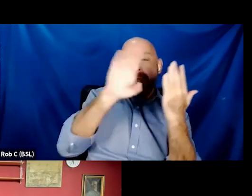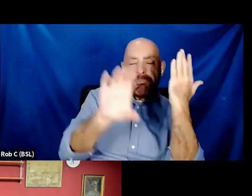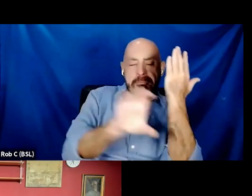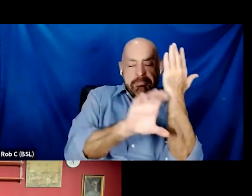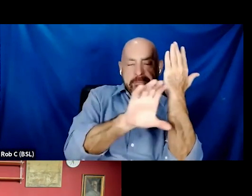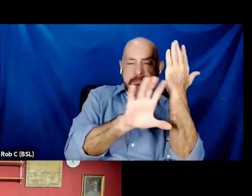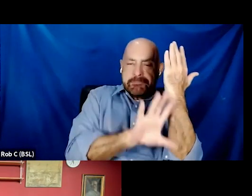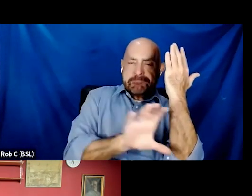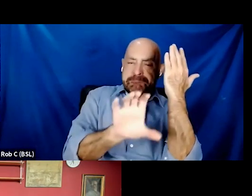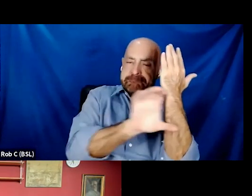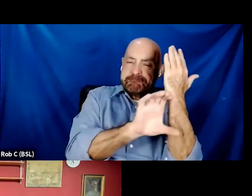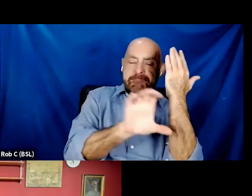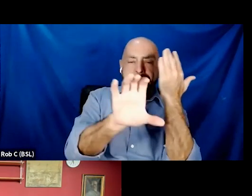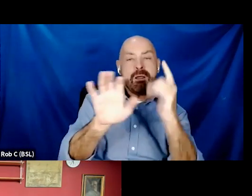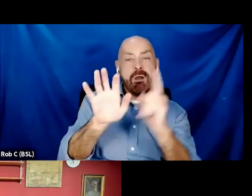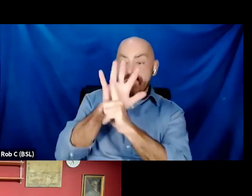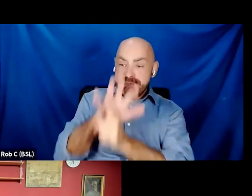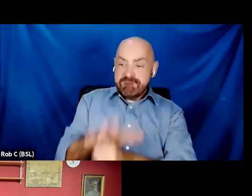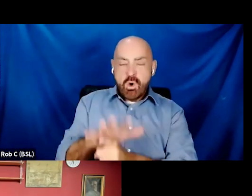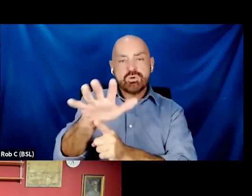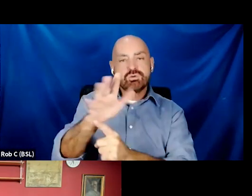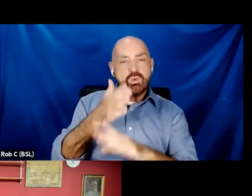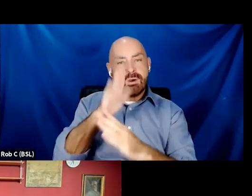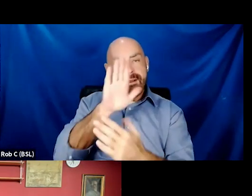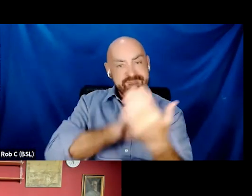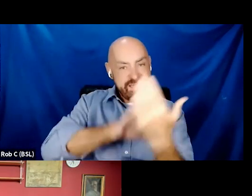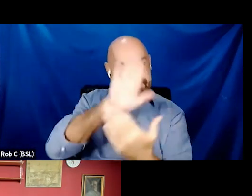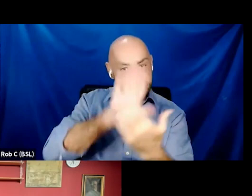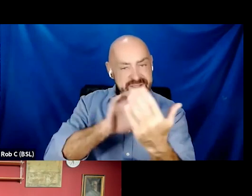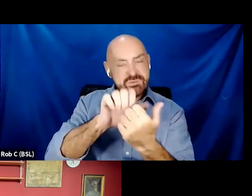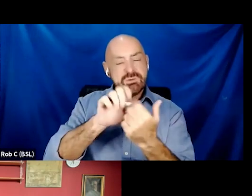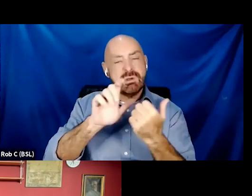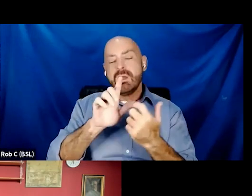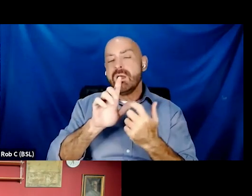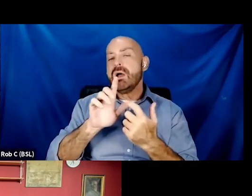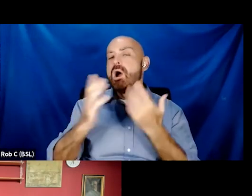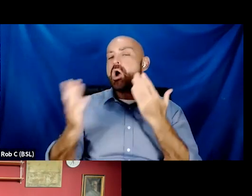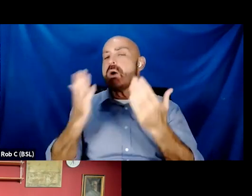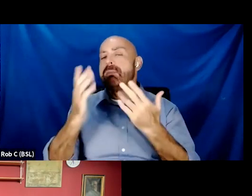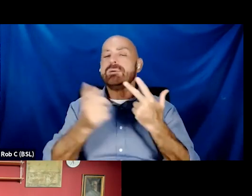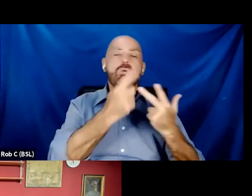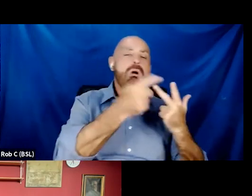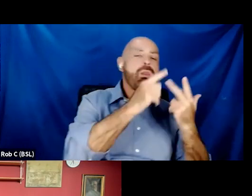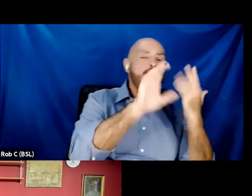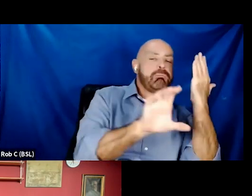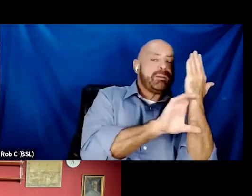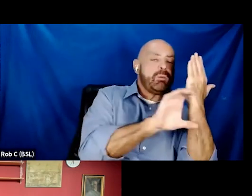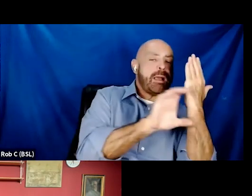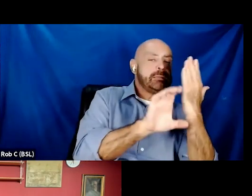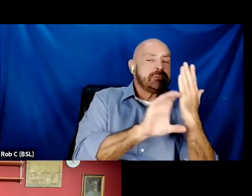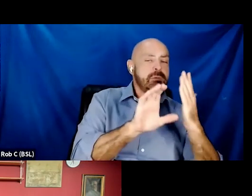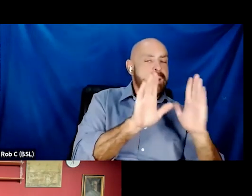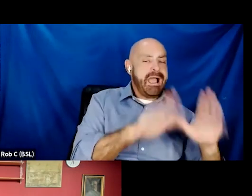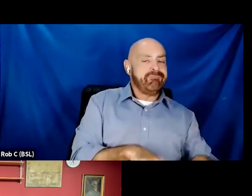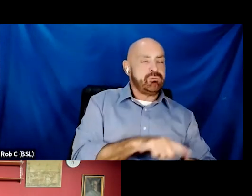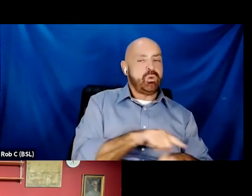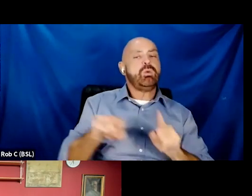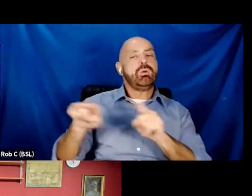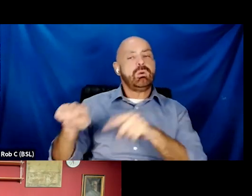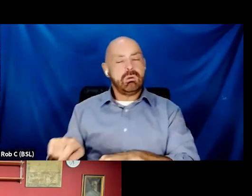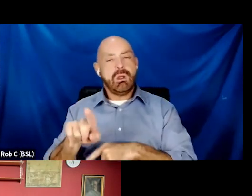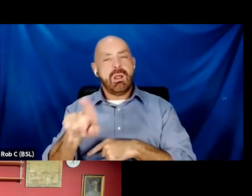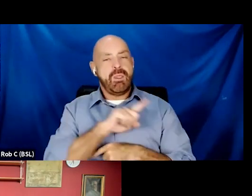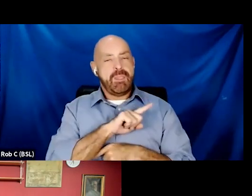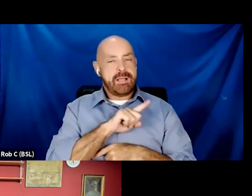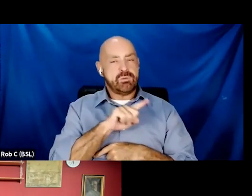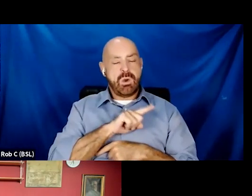forced to work face to face when most other middle class occupations weren't. And I think that's partly why you